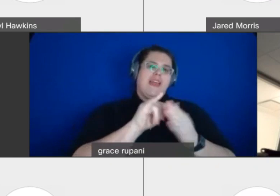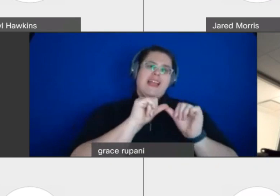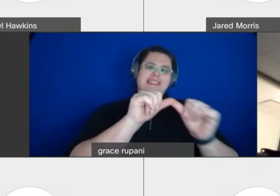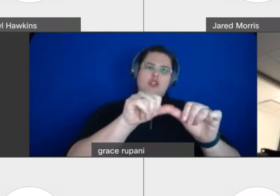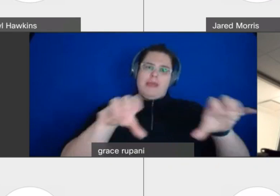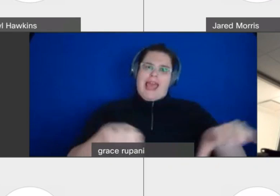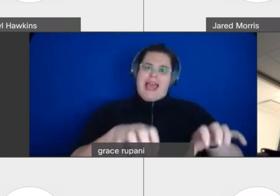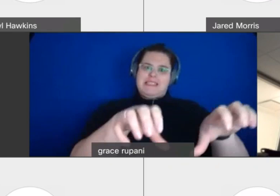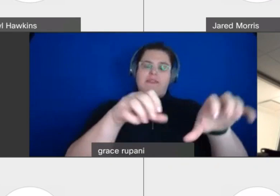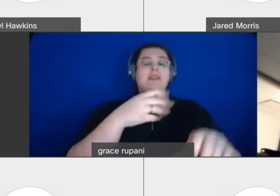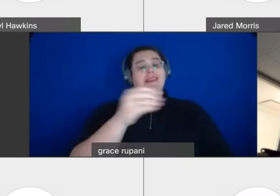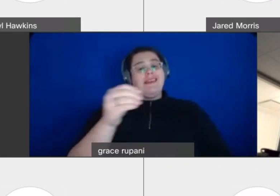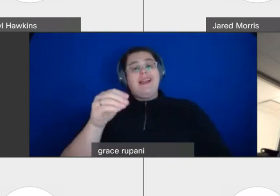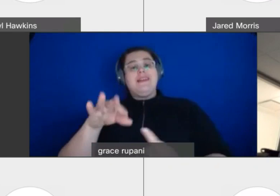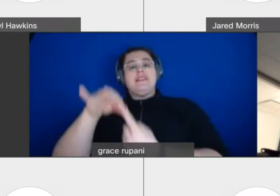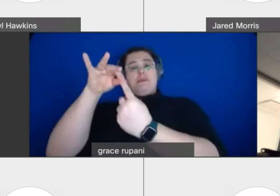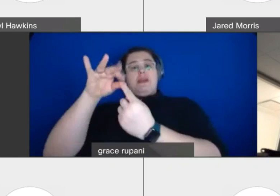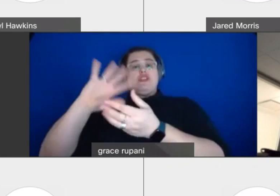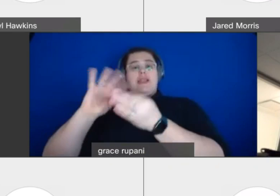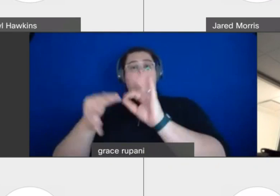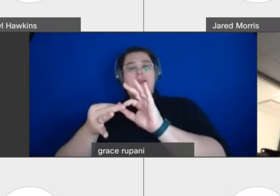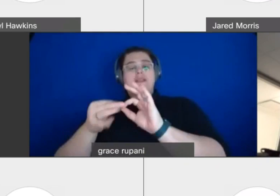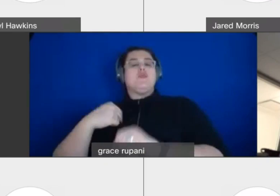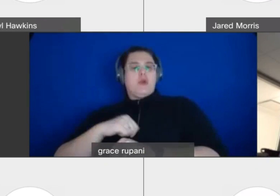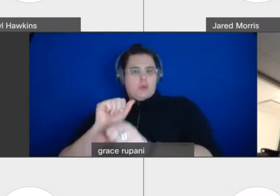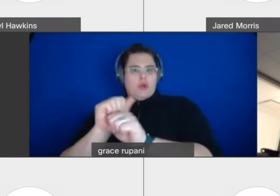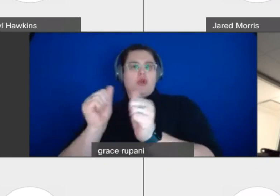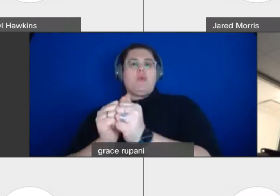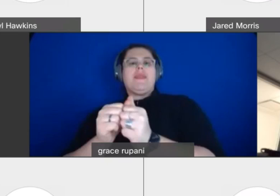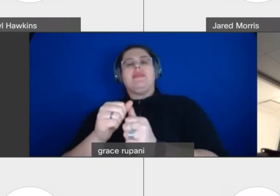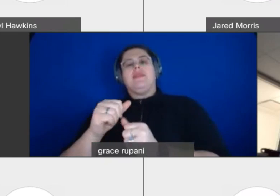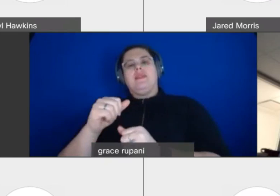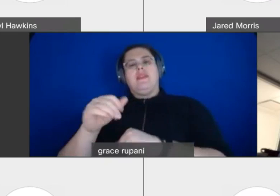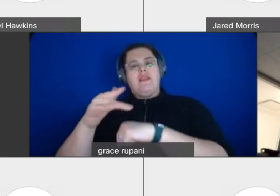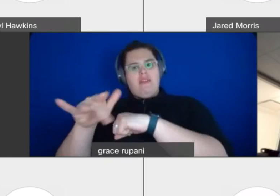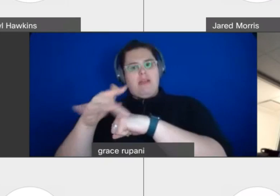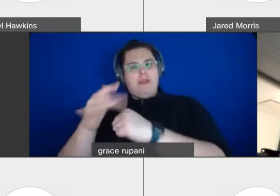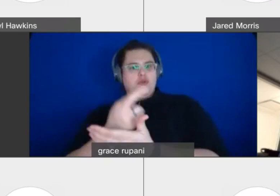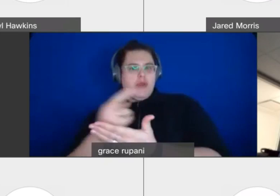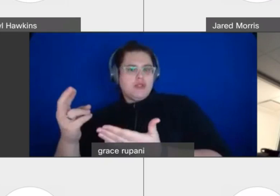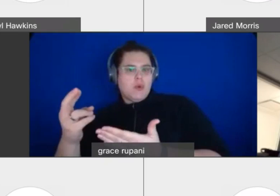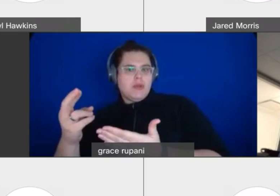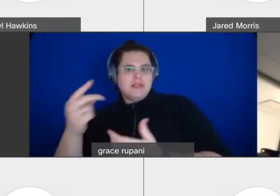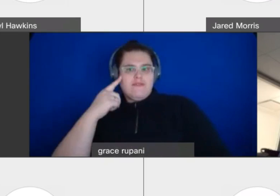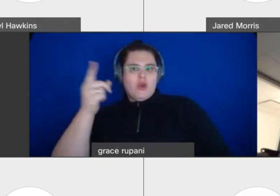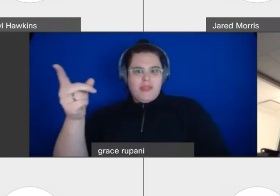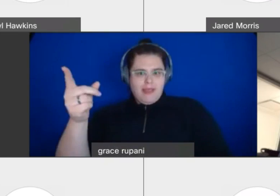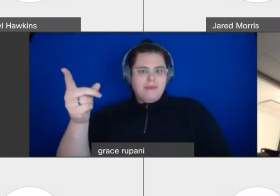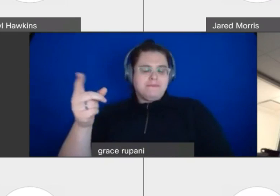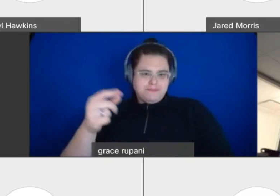a resource that should be shared freely and openly, where it's a